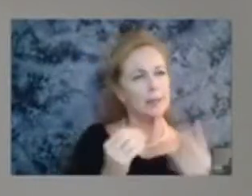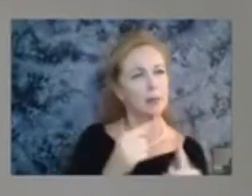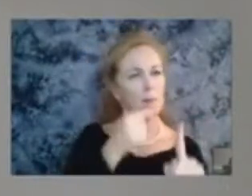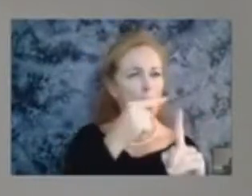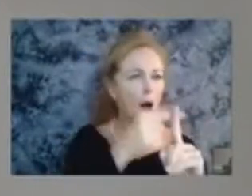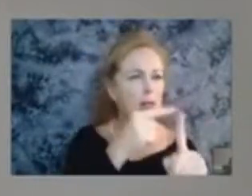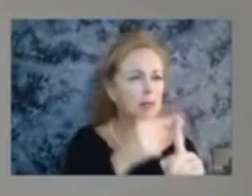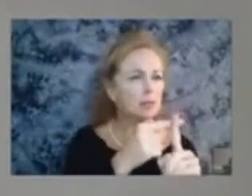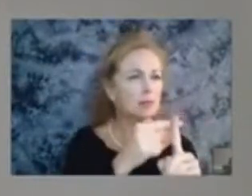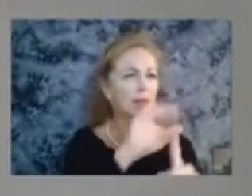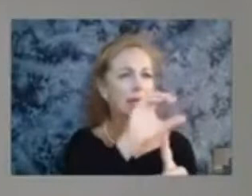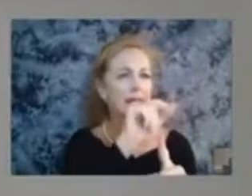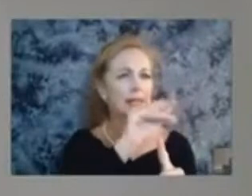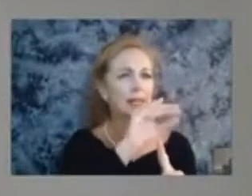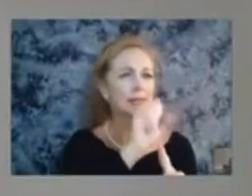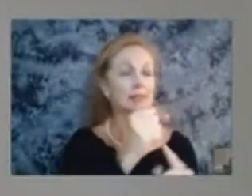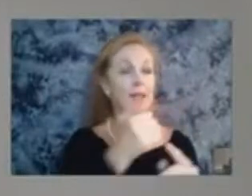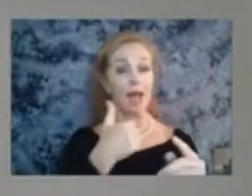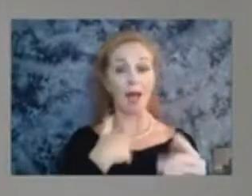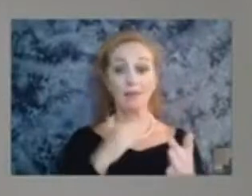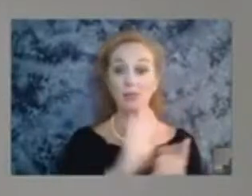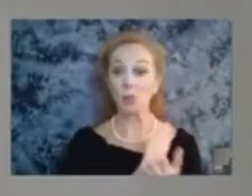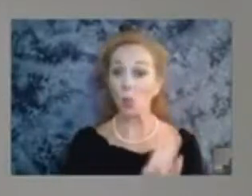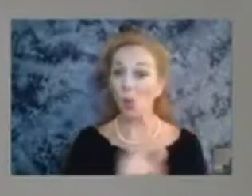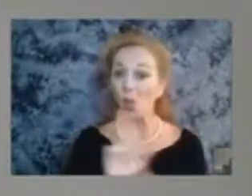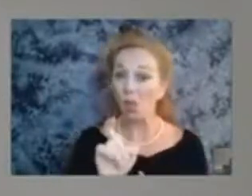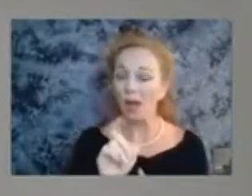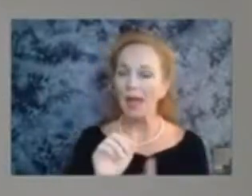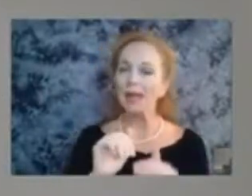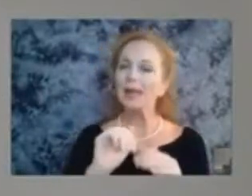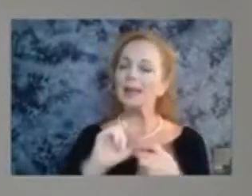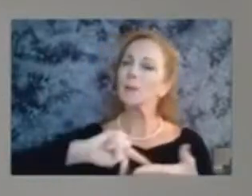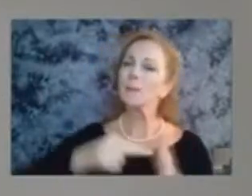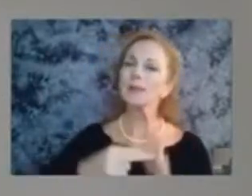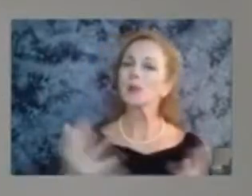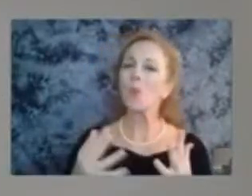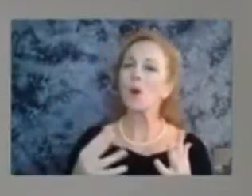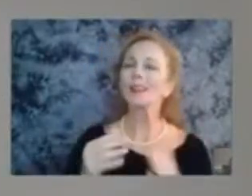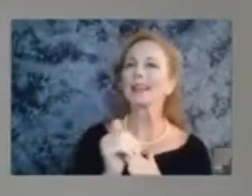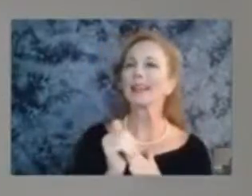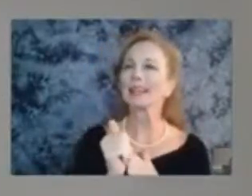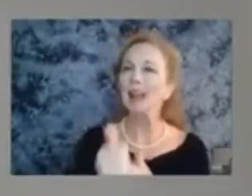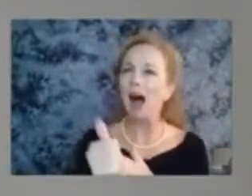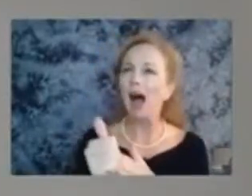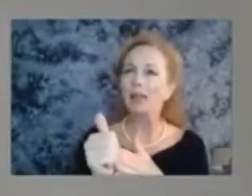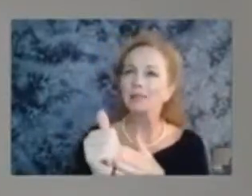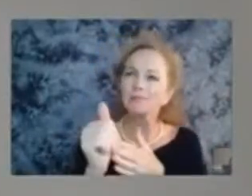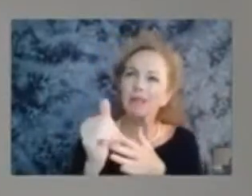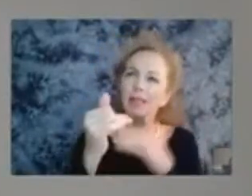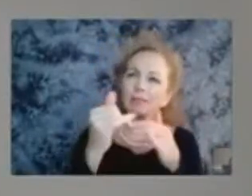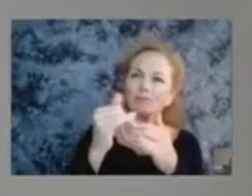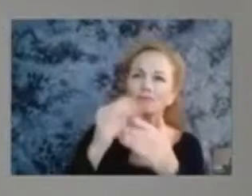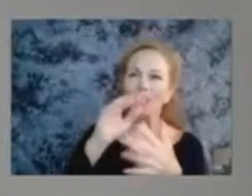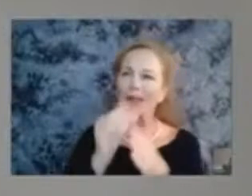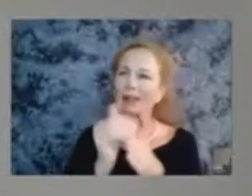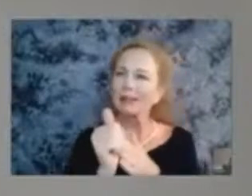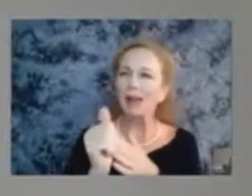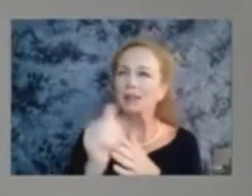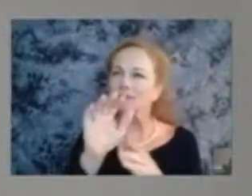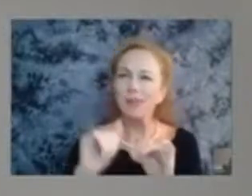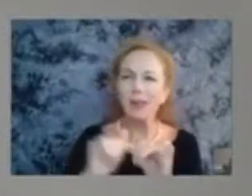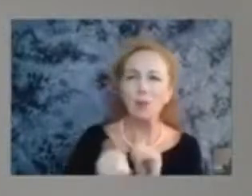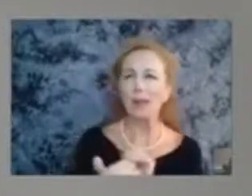school? So it's meant to be a guideline for decision-making and when to access and interface with our public